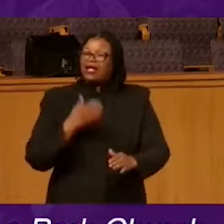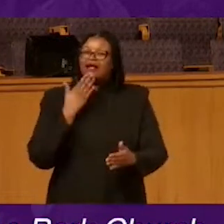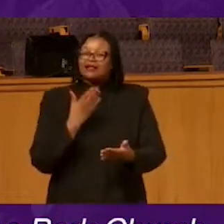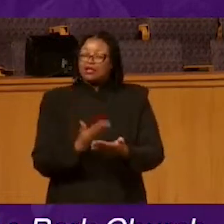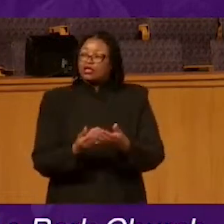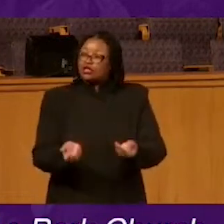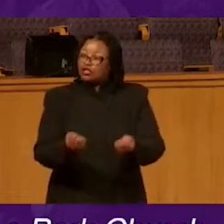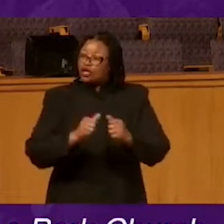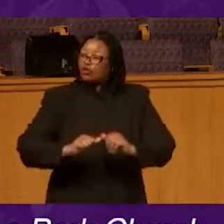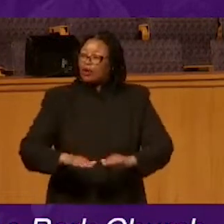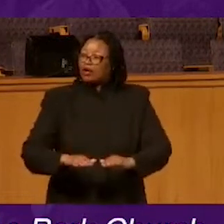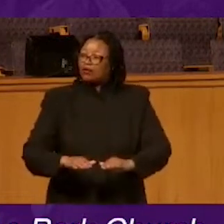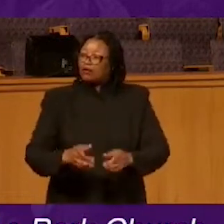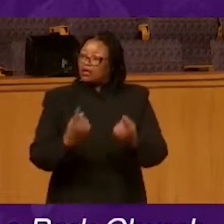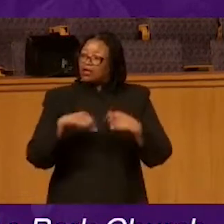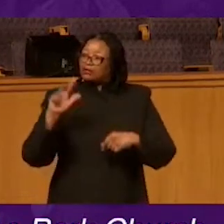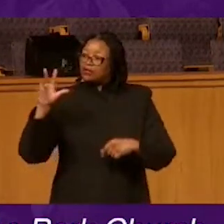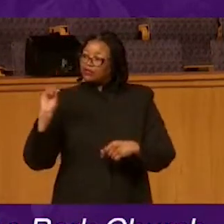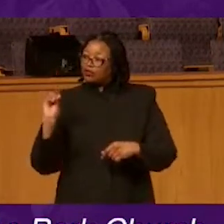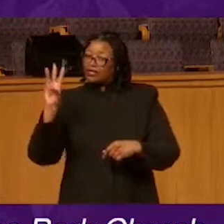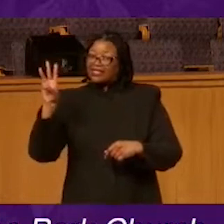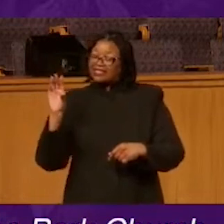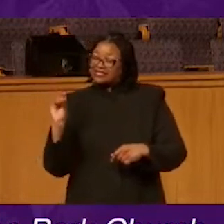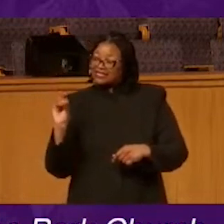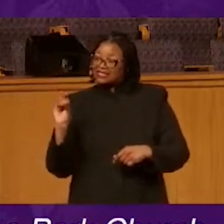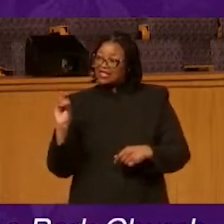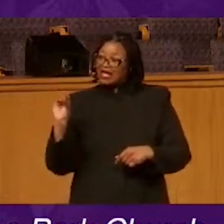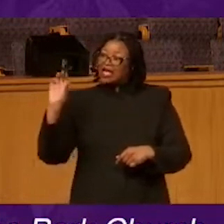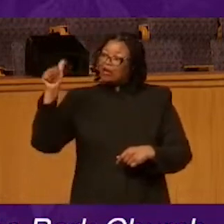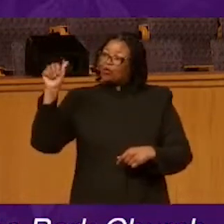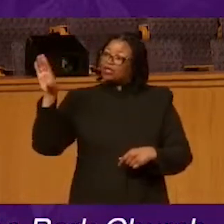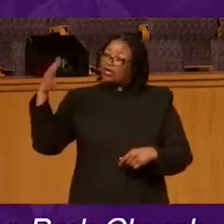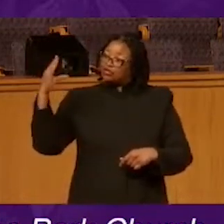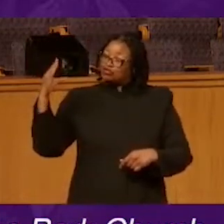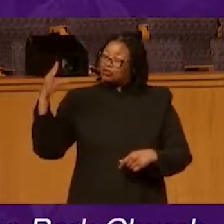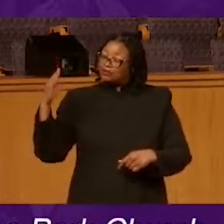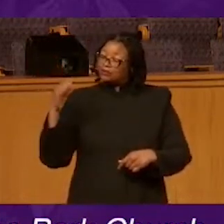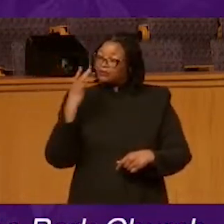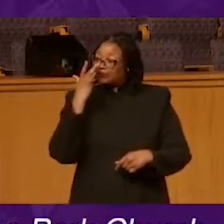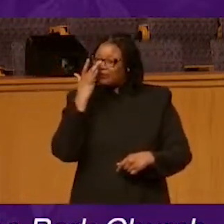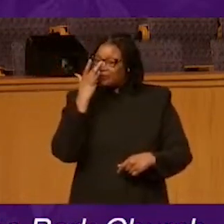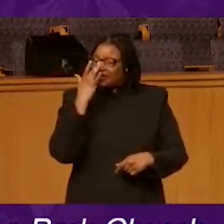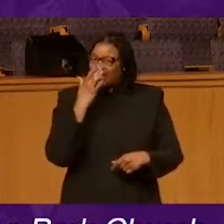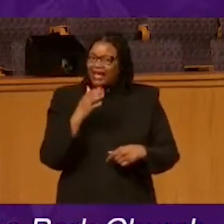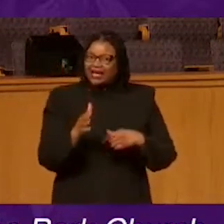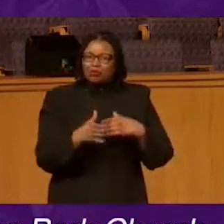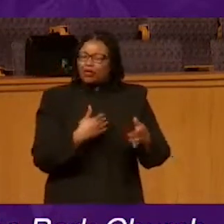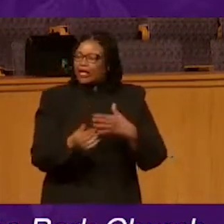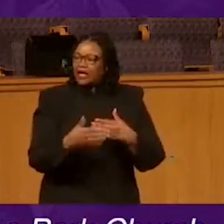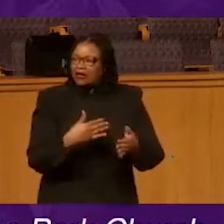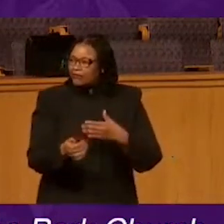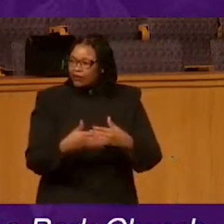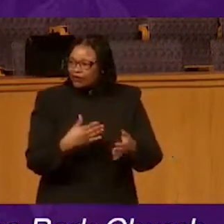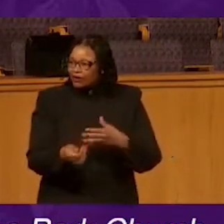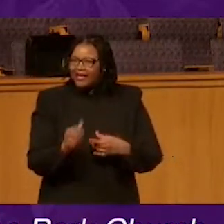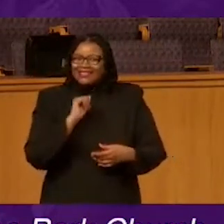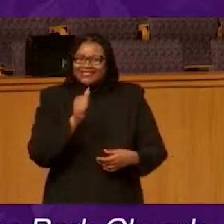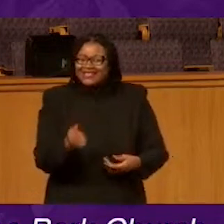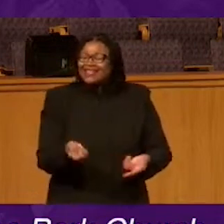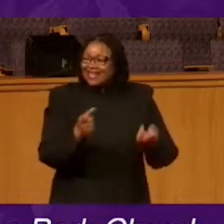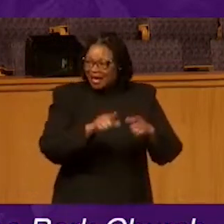ground comes 30, some 60, and some 100-fold. In other words, in spite of what isn't